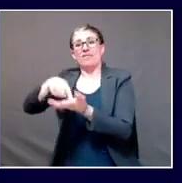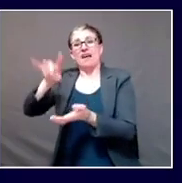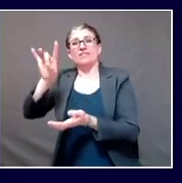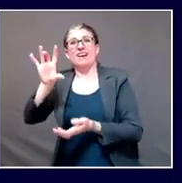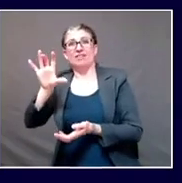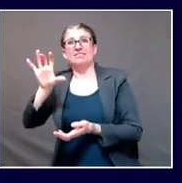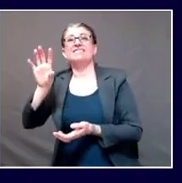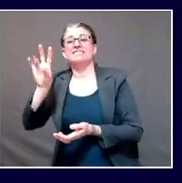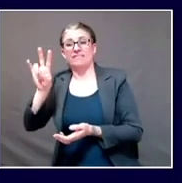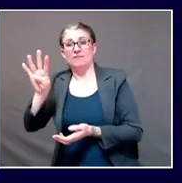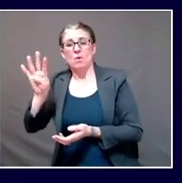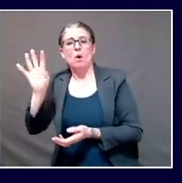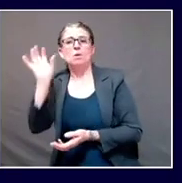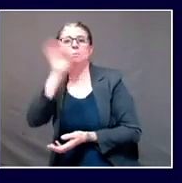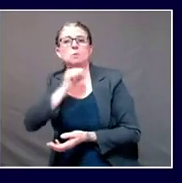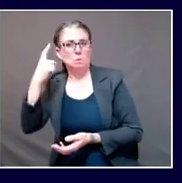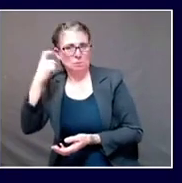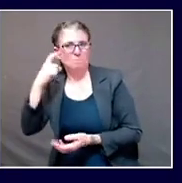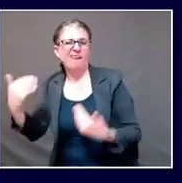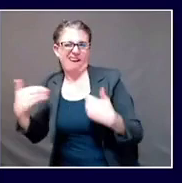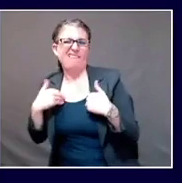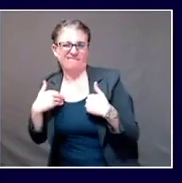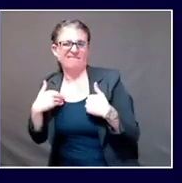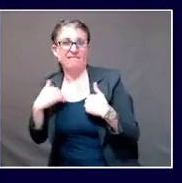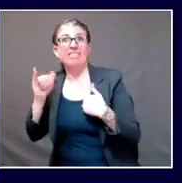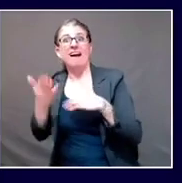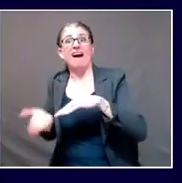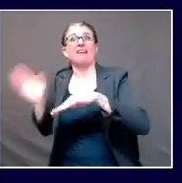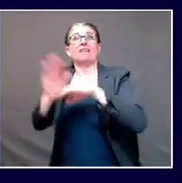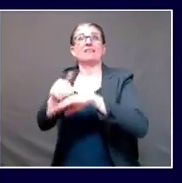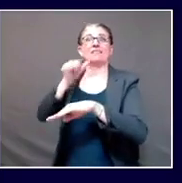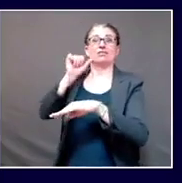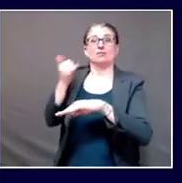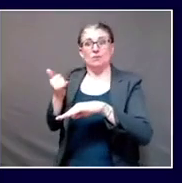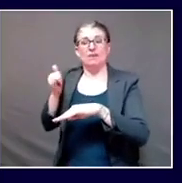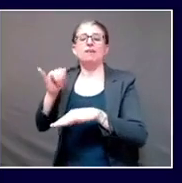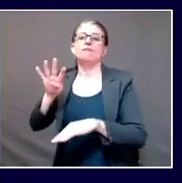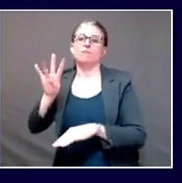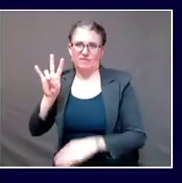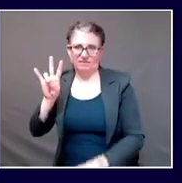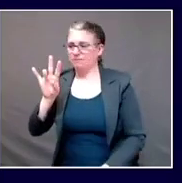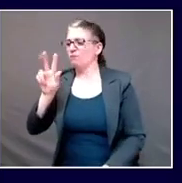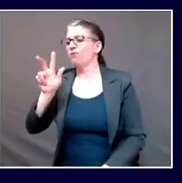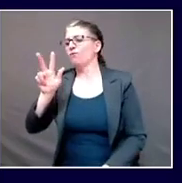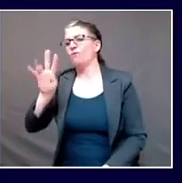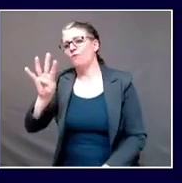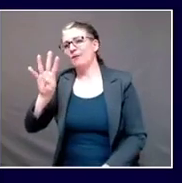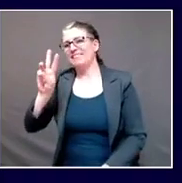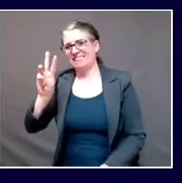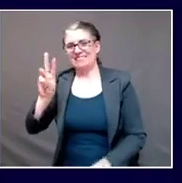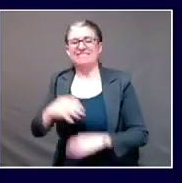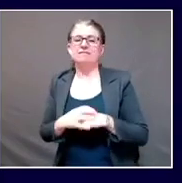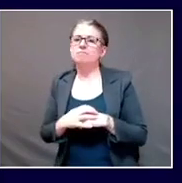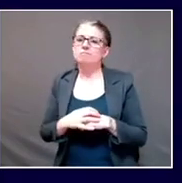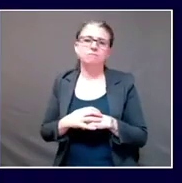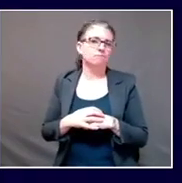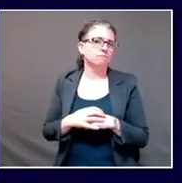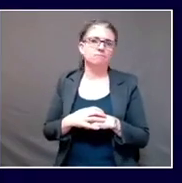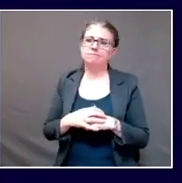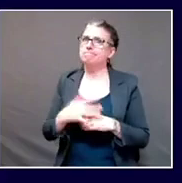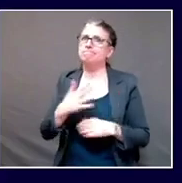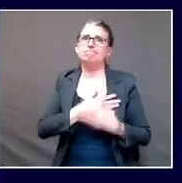increase of 46. As I mentioned a moment ago, sadly, 250 Maine people have died with COVID-19,